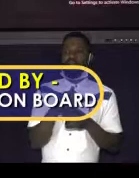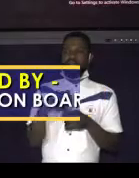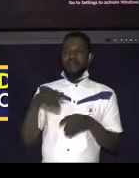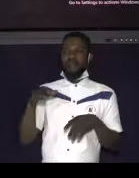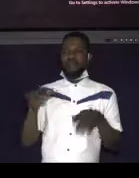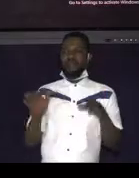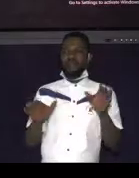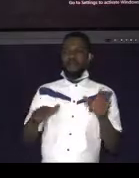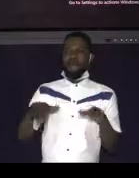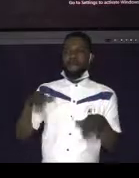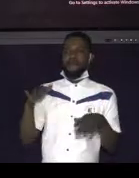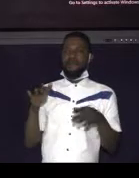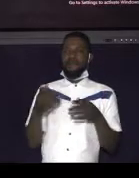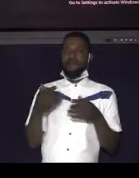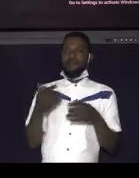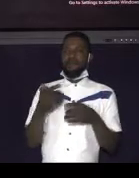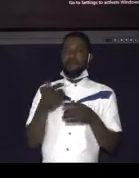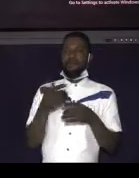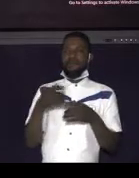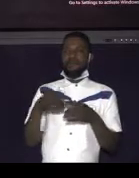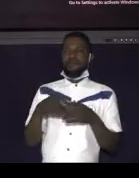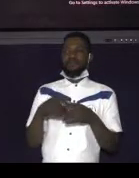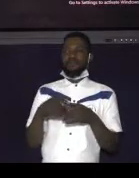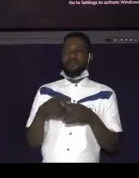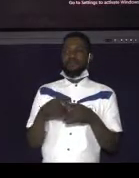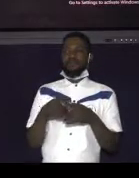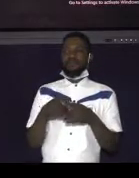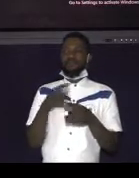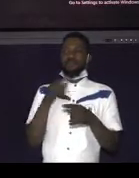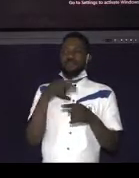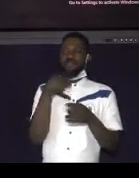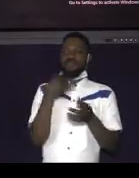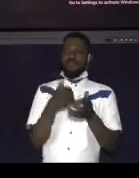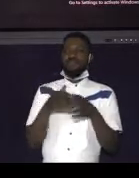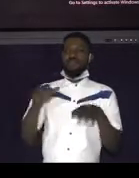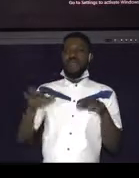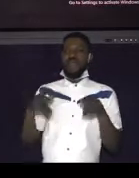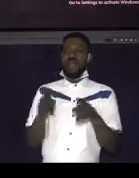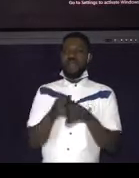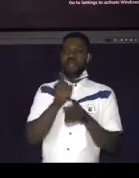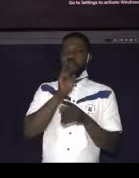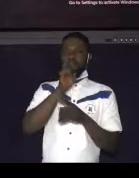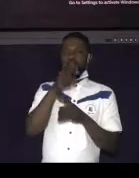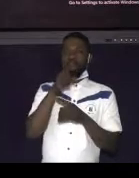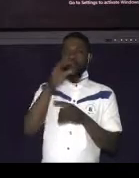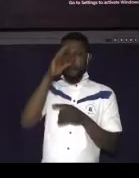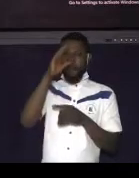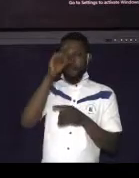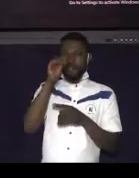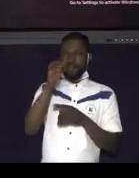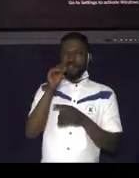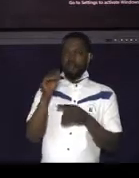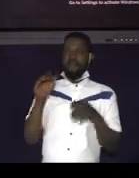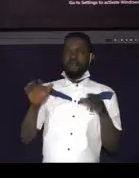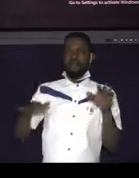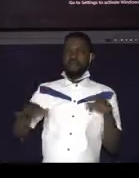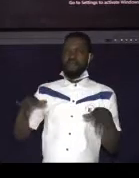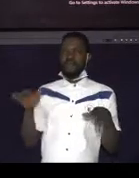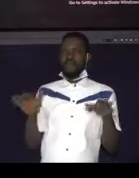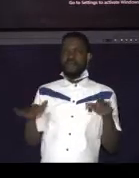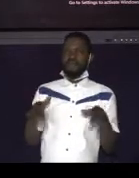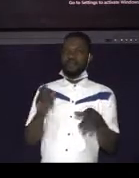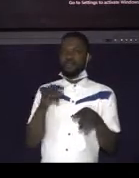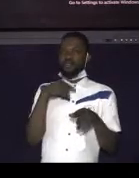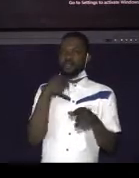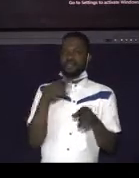Fly like eagles, boys. Then you repeat the same thing. Fly like eagles, boys. Then you say